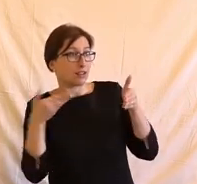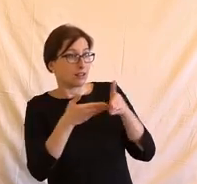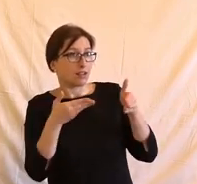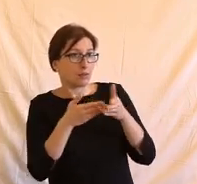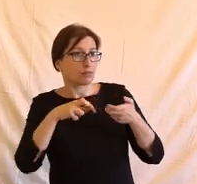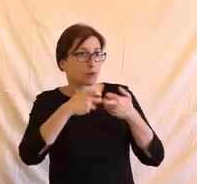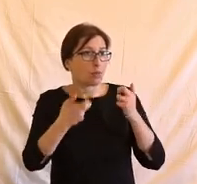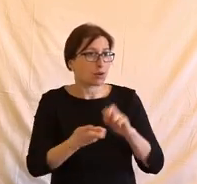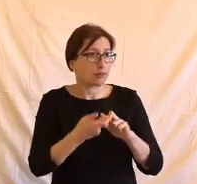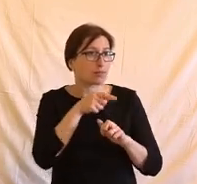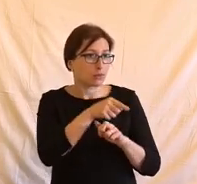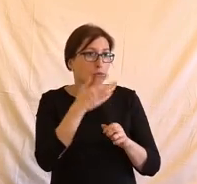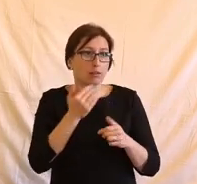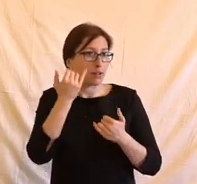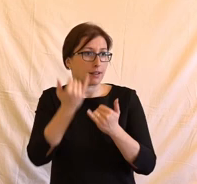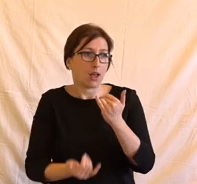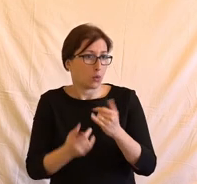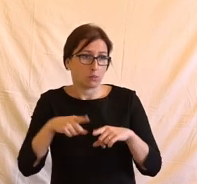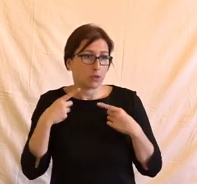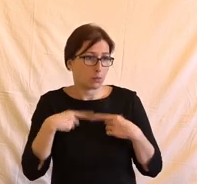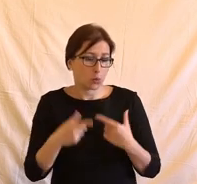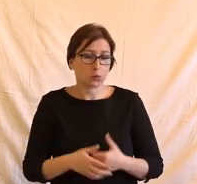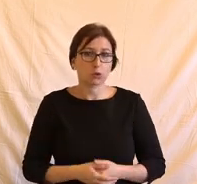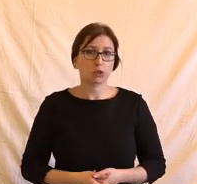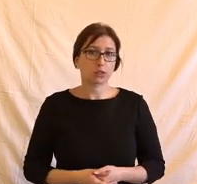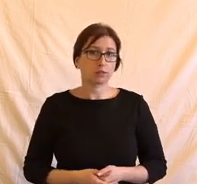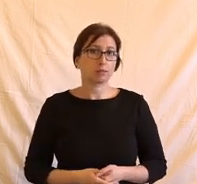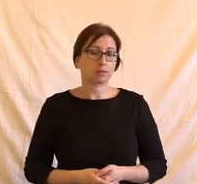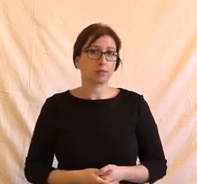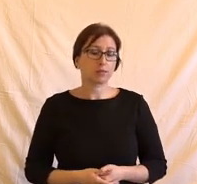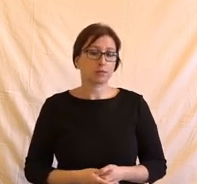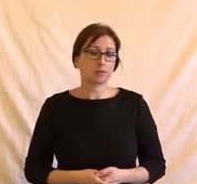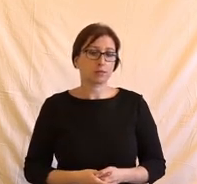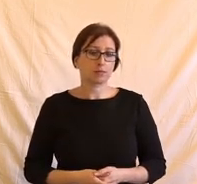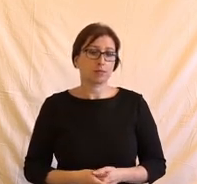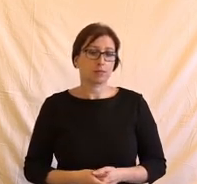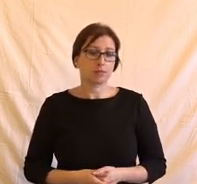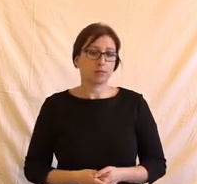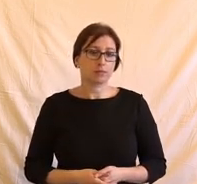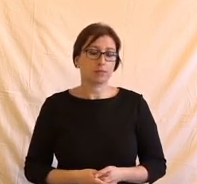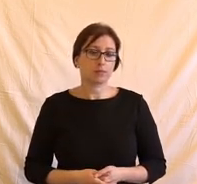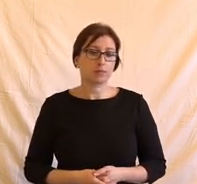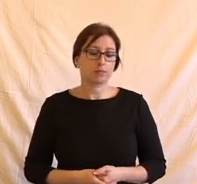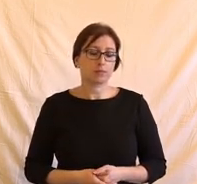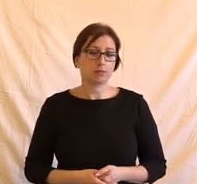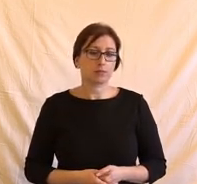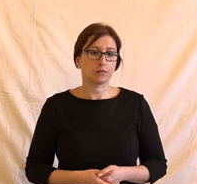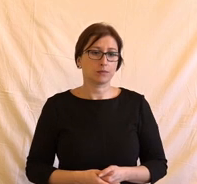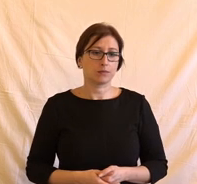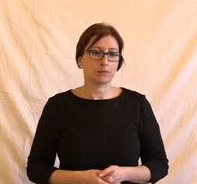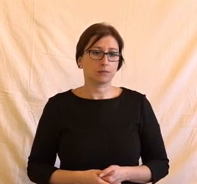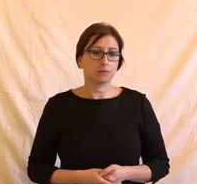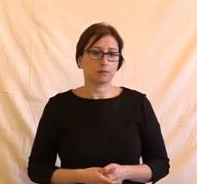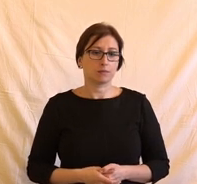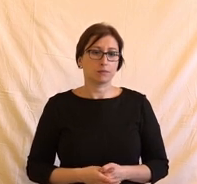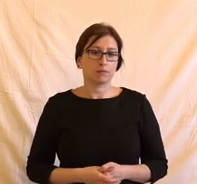digitalizace problémem. So I'm going to skip the slide about the cash, but what